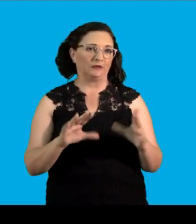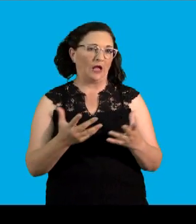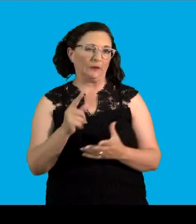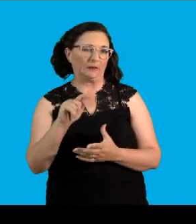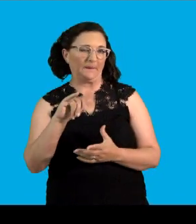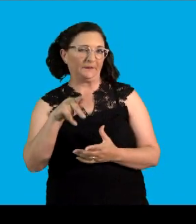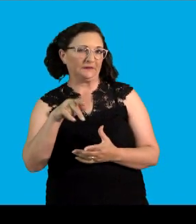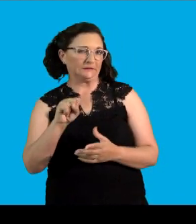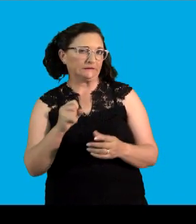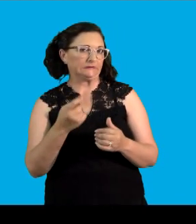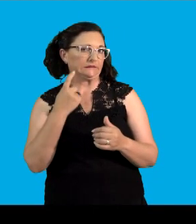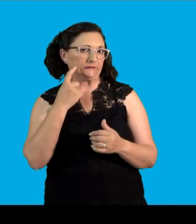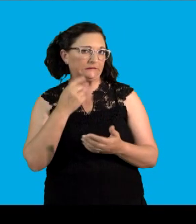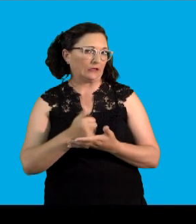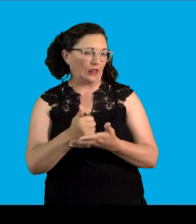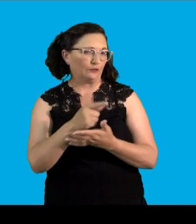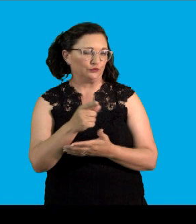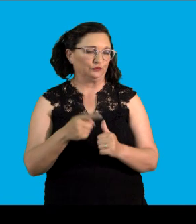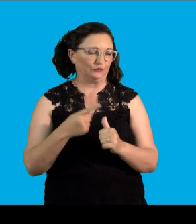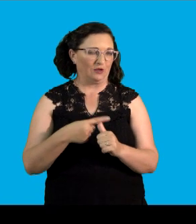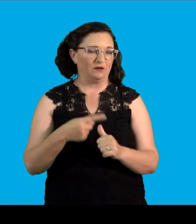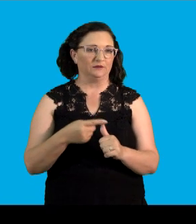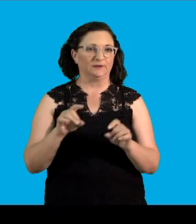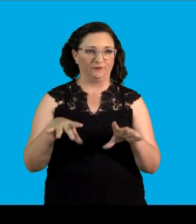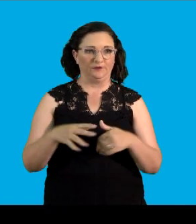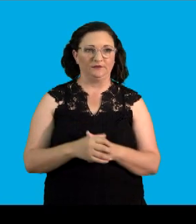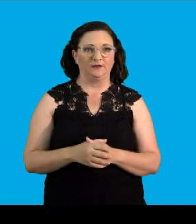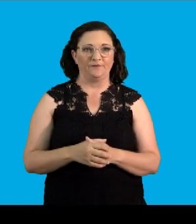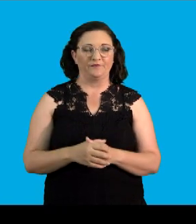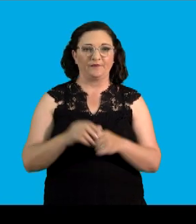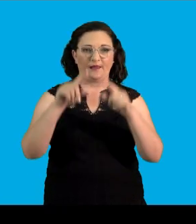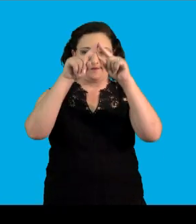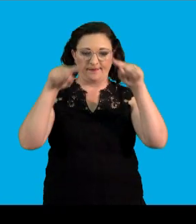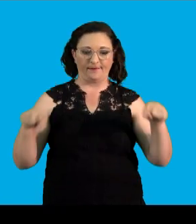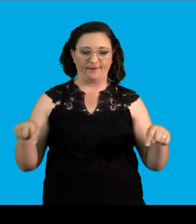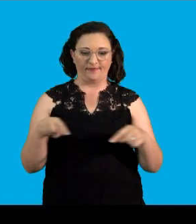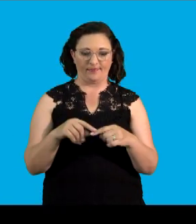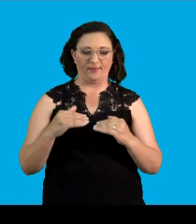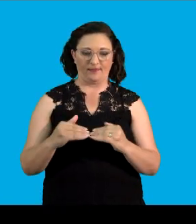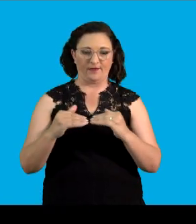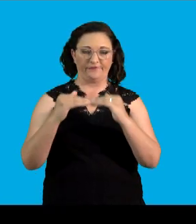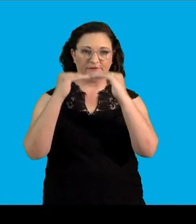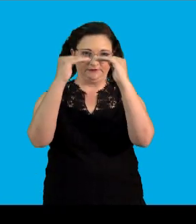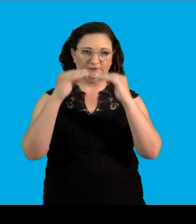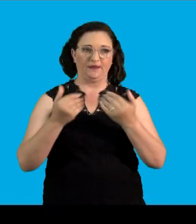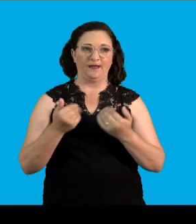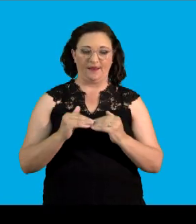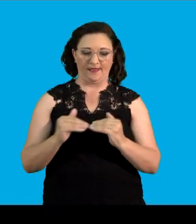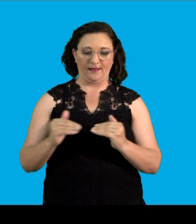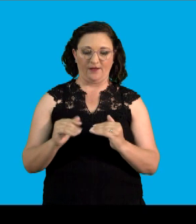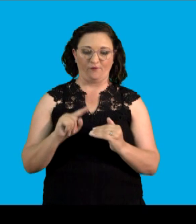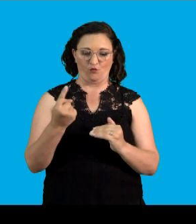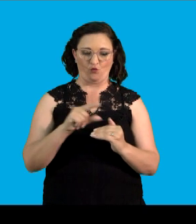how to answer your paper 2 exam. So these are the levels. We've got our level